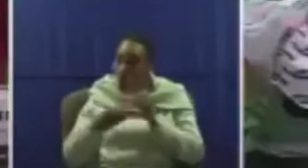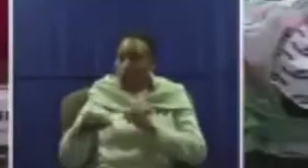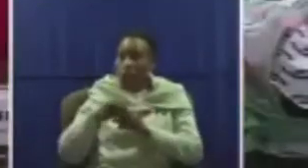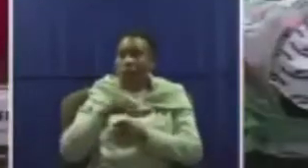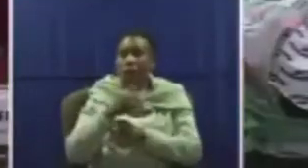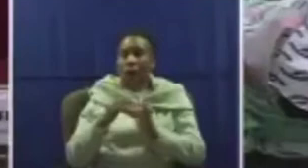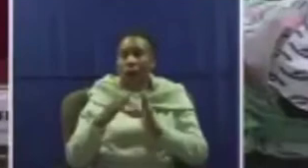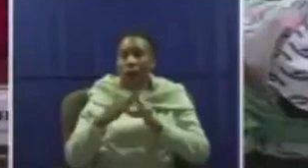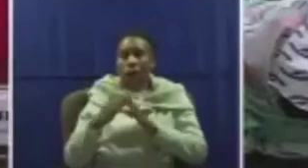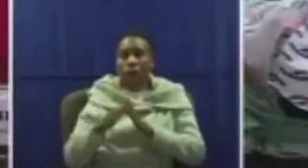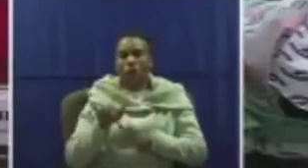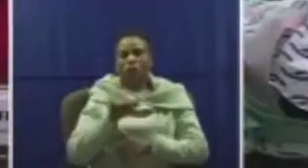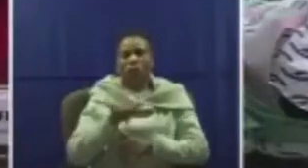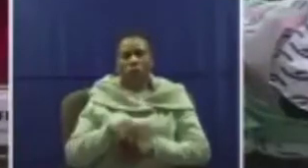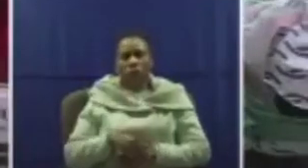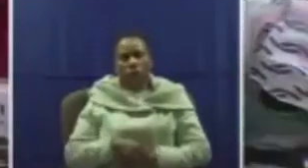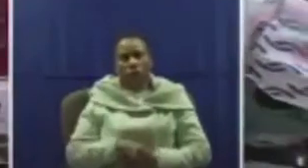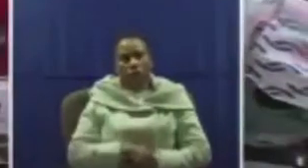Which one?